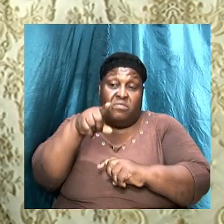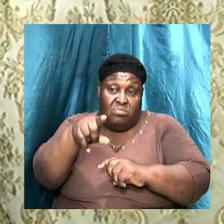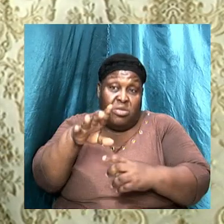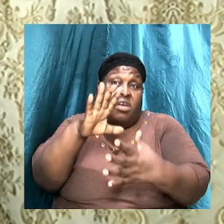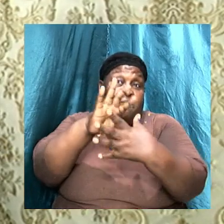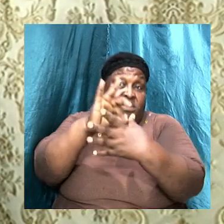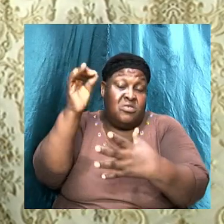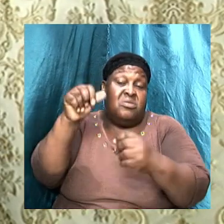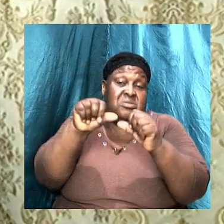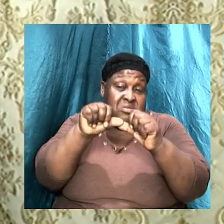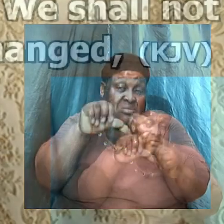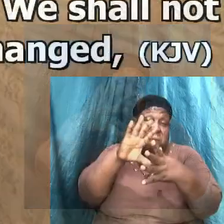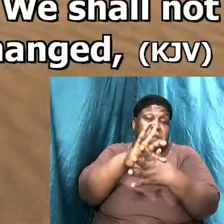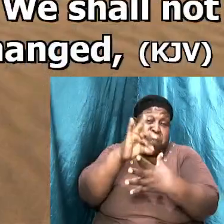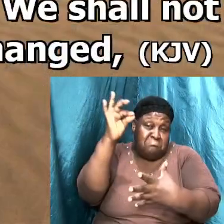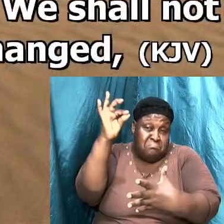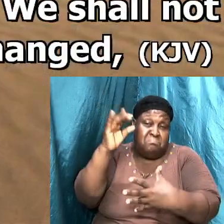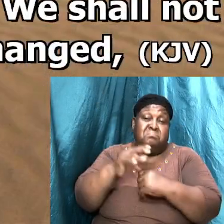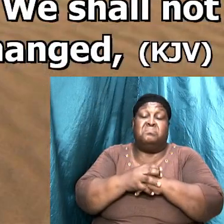flesh